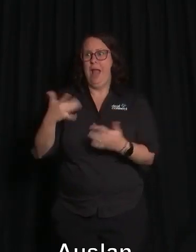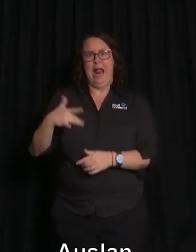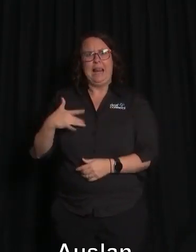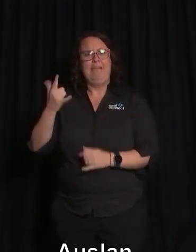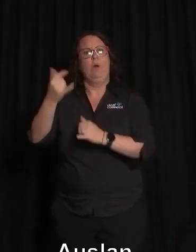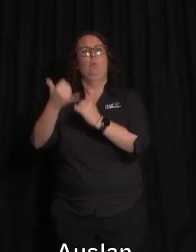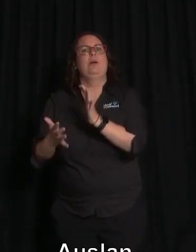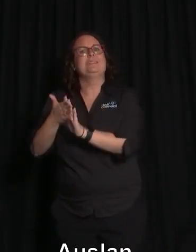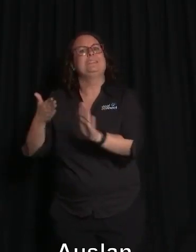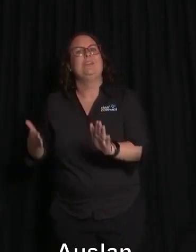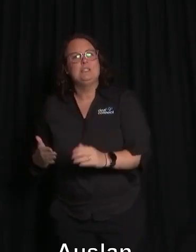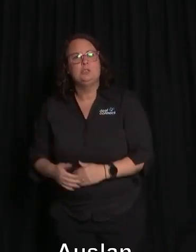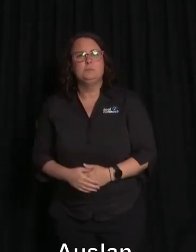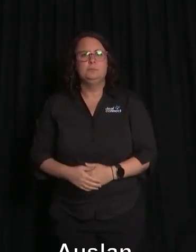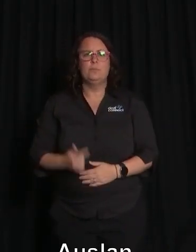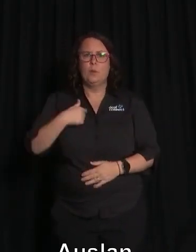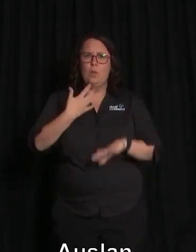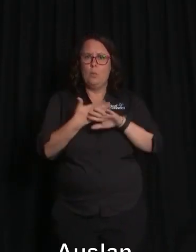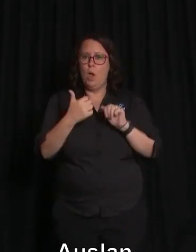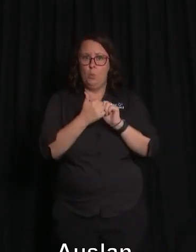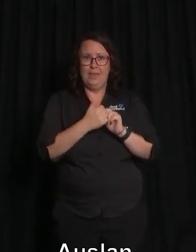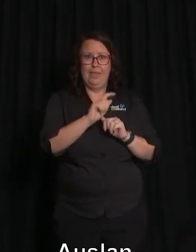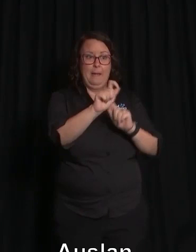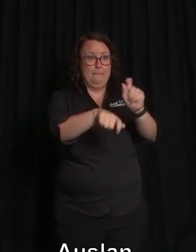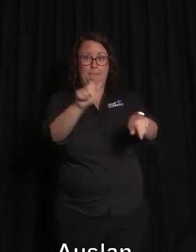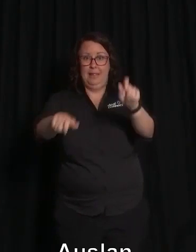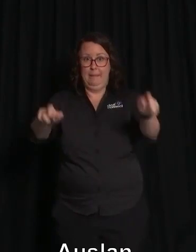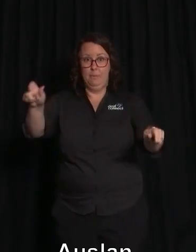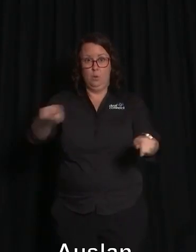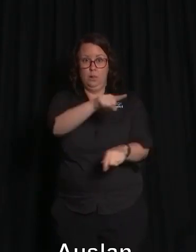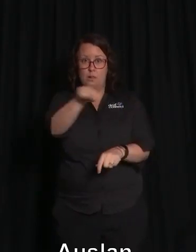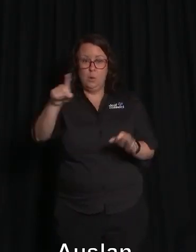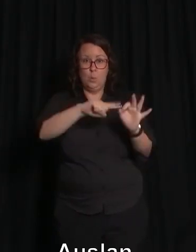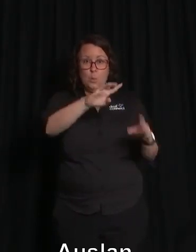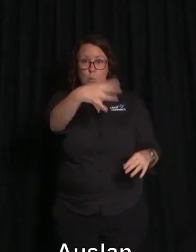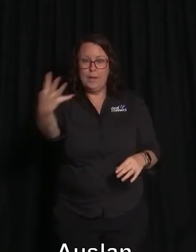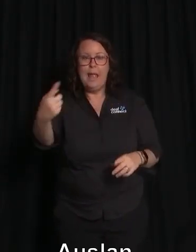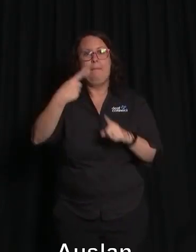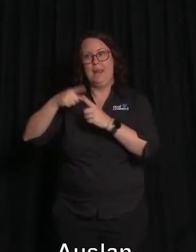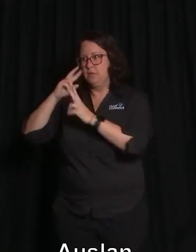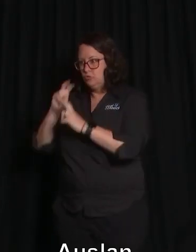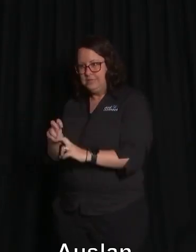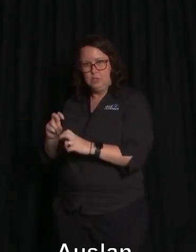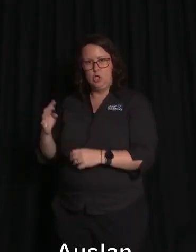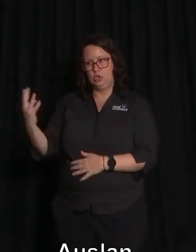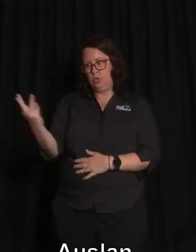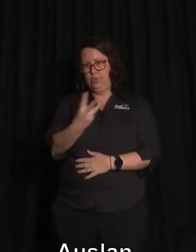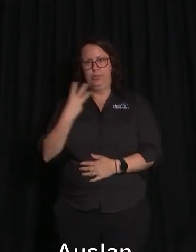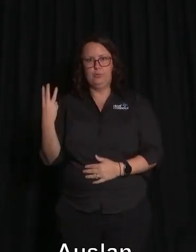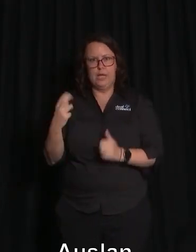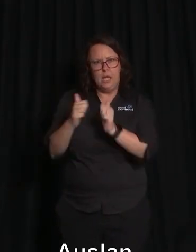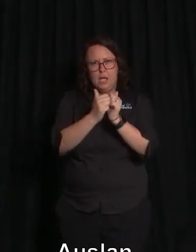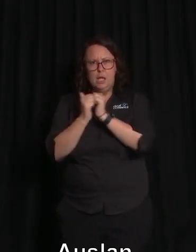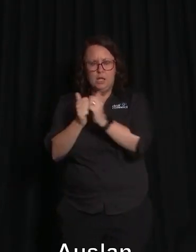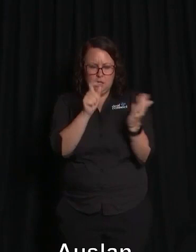on co-design between consumers and researchers, and again this will put you and those who work with you at the heart of the